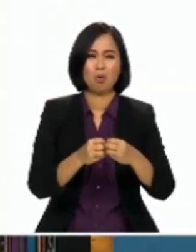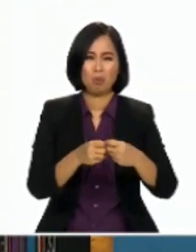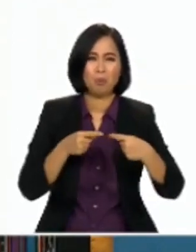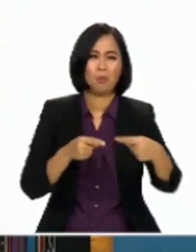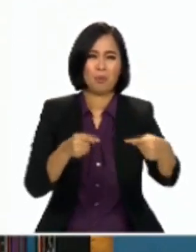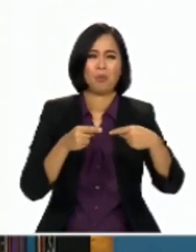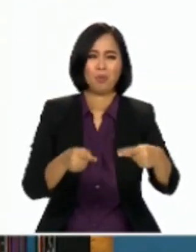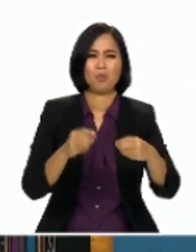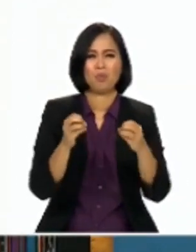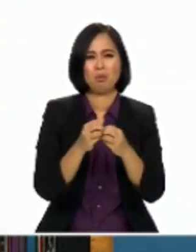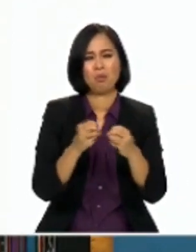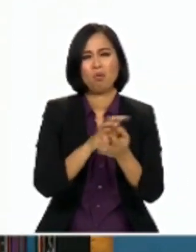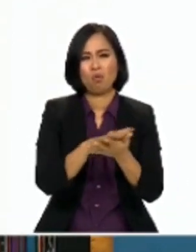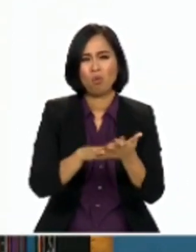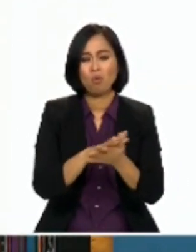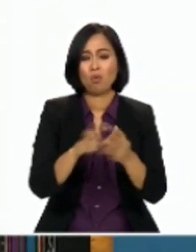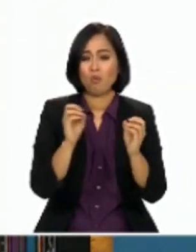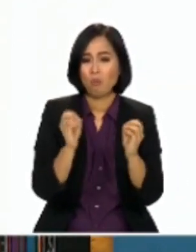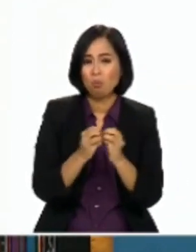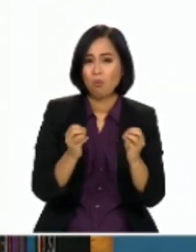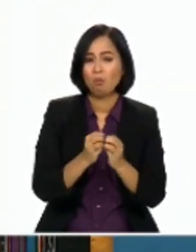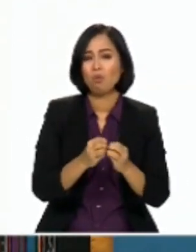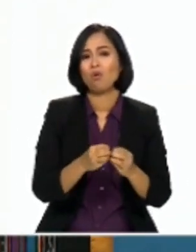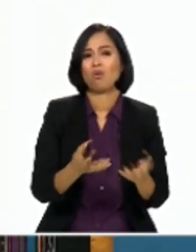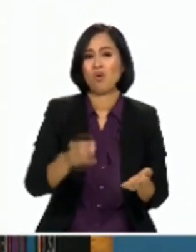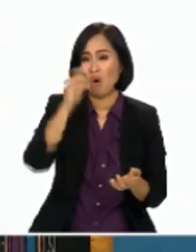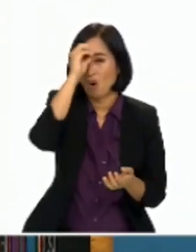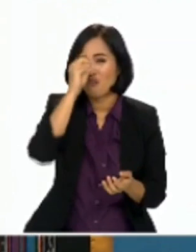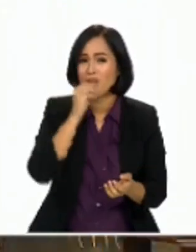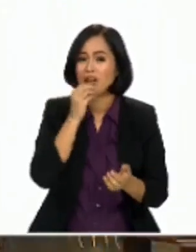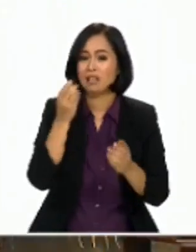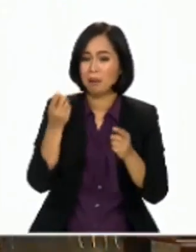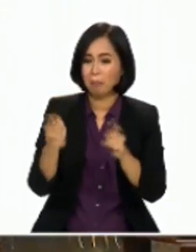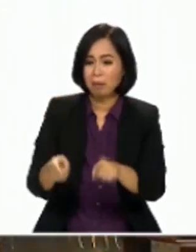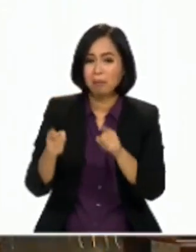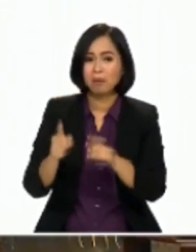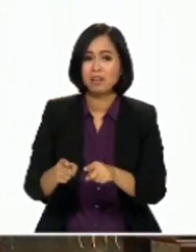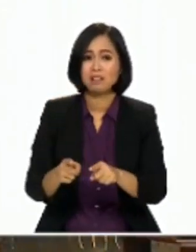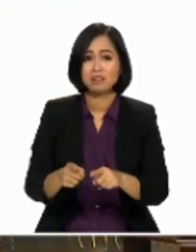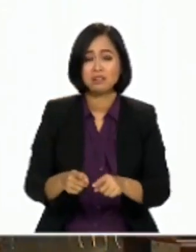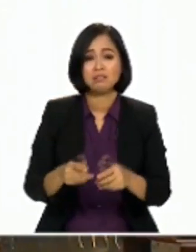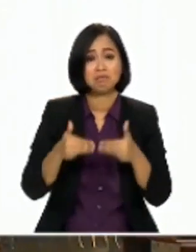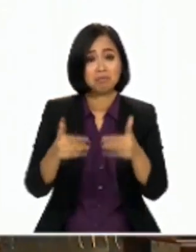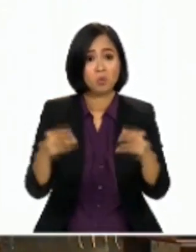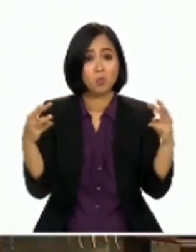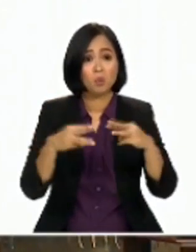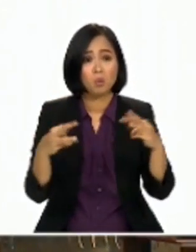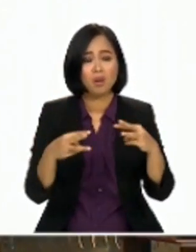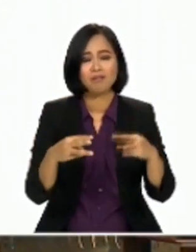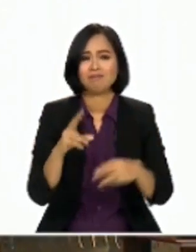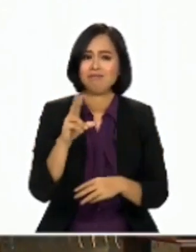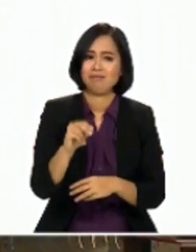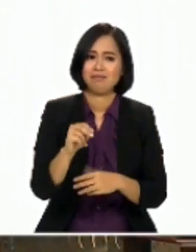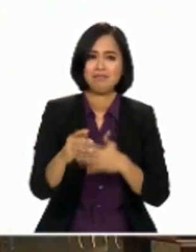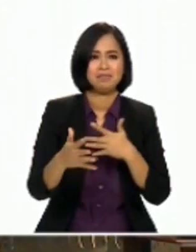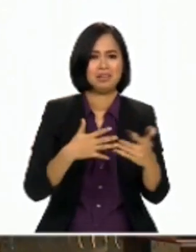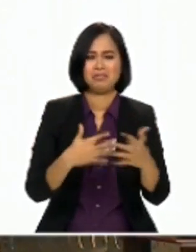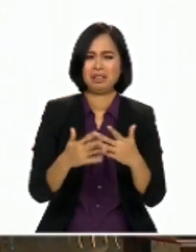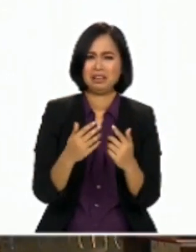more widows, and more orphans should war even on a limited scale, breaks